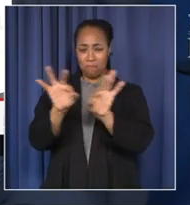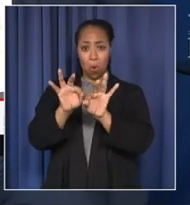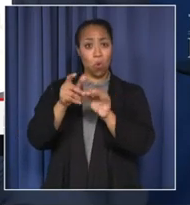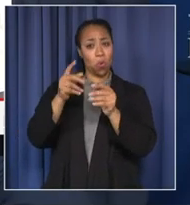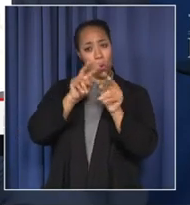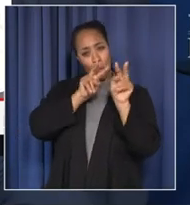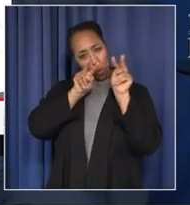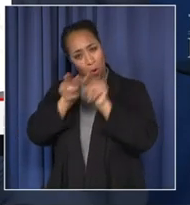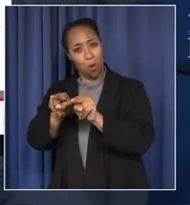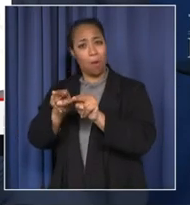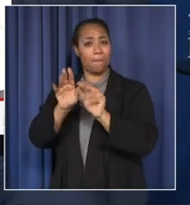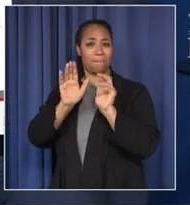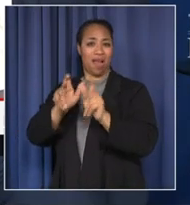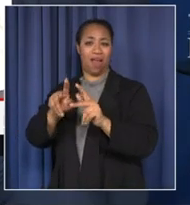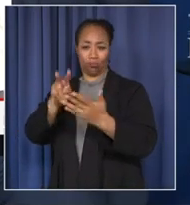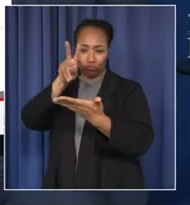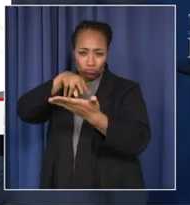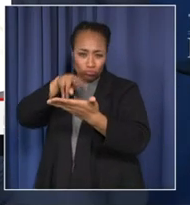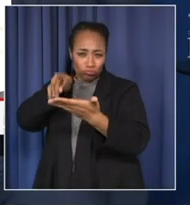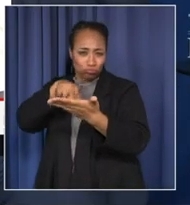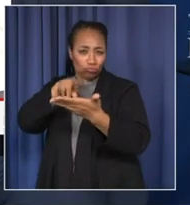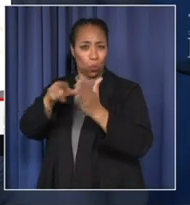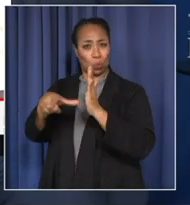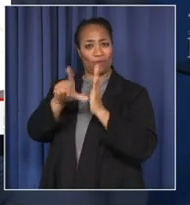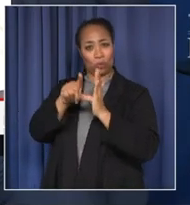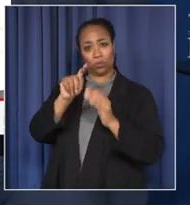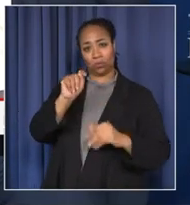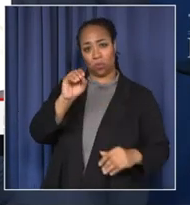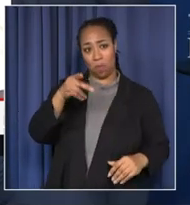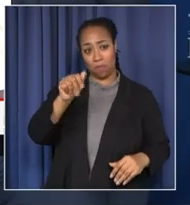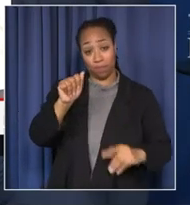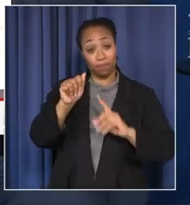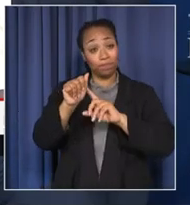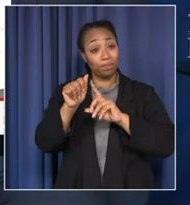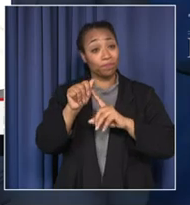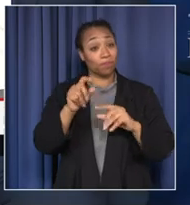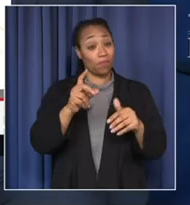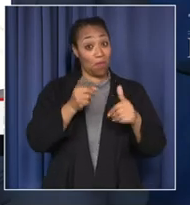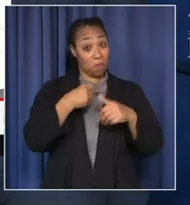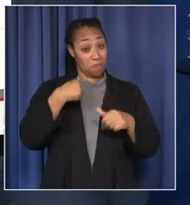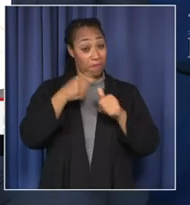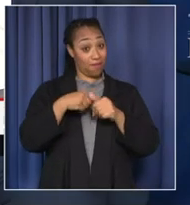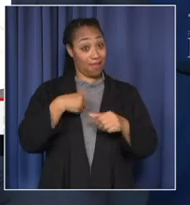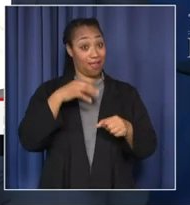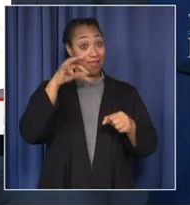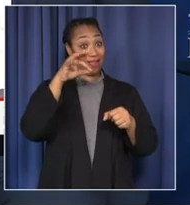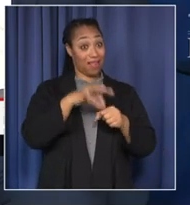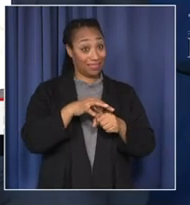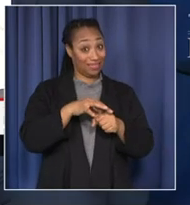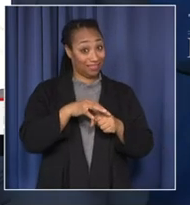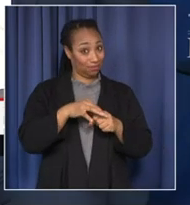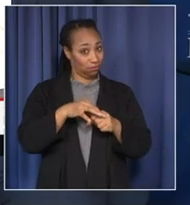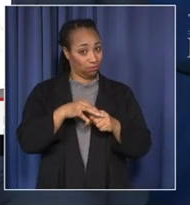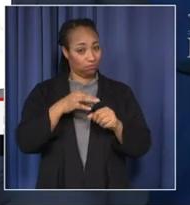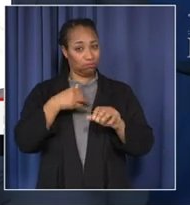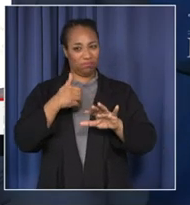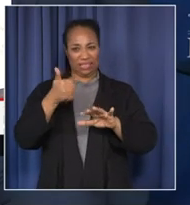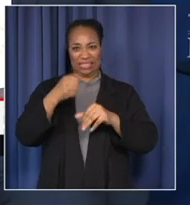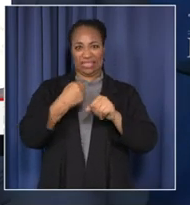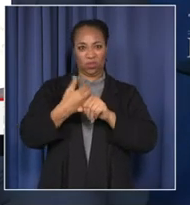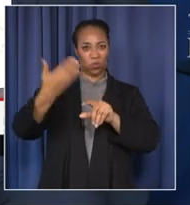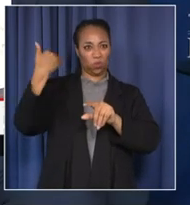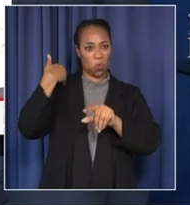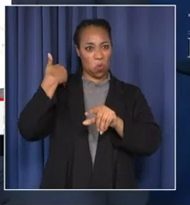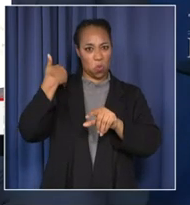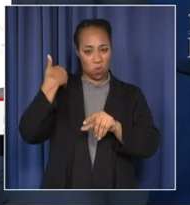when I was elected 10 years ago, our biggest issue in this city was how do we stay affordable